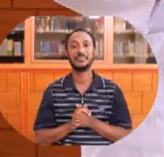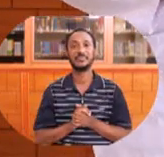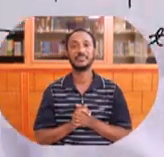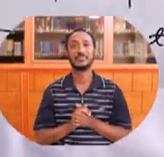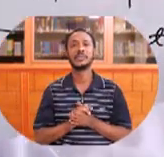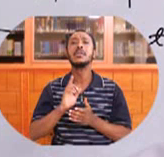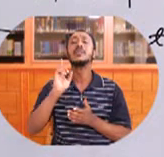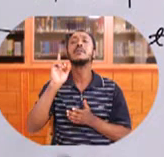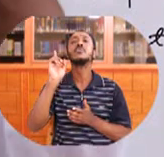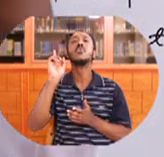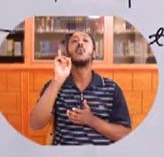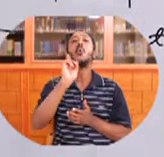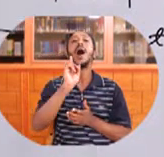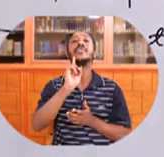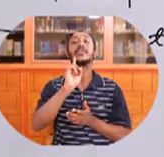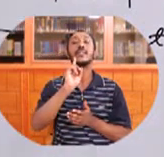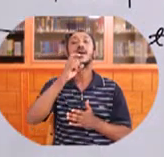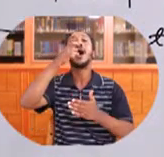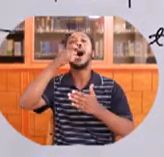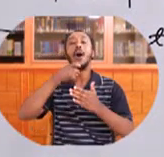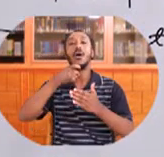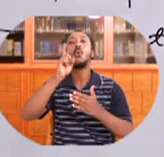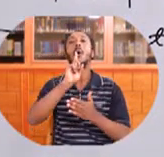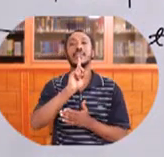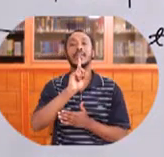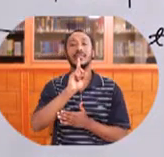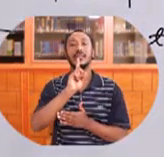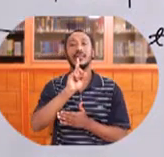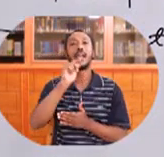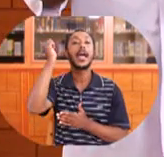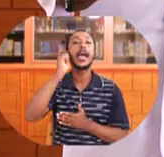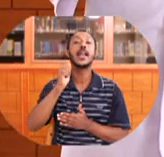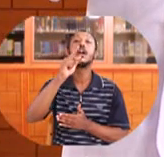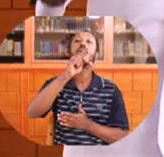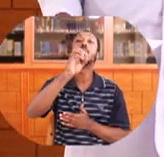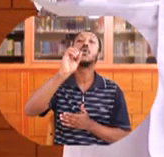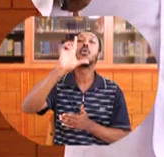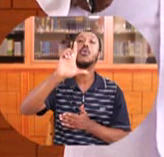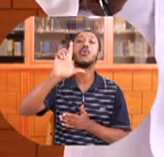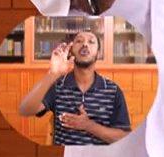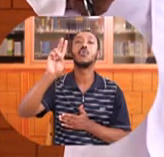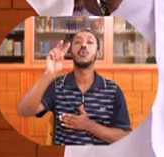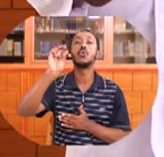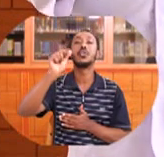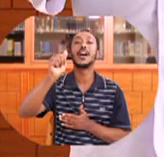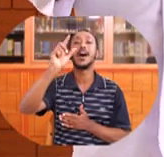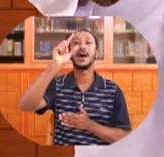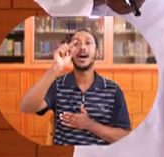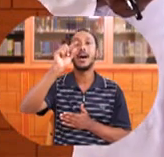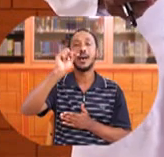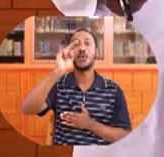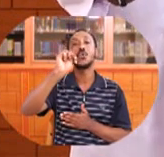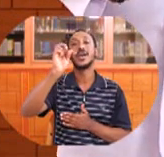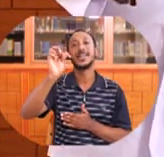what are air pollutants? If there is air pollution, there are air pollutants. What are air pollutants?